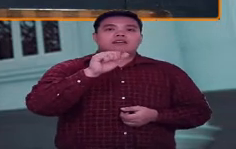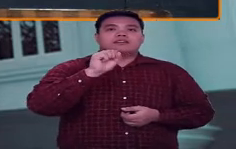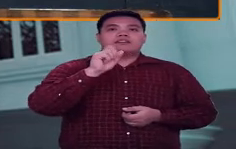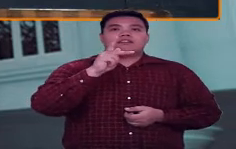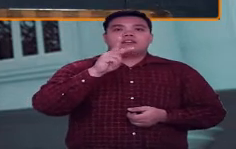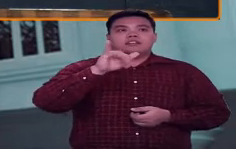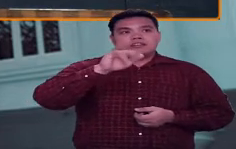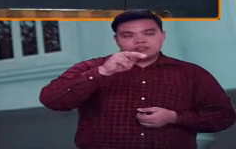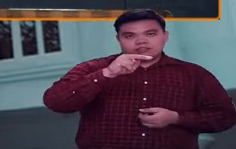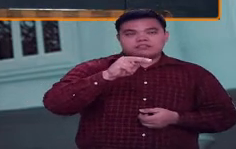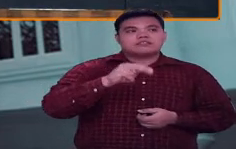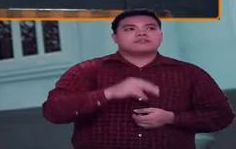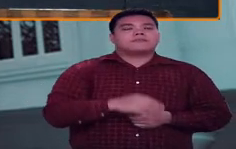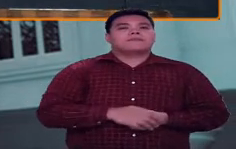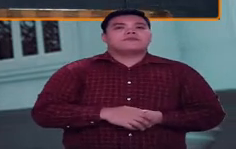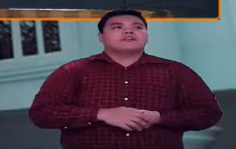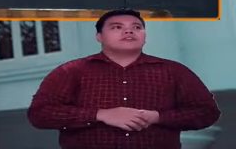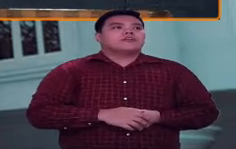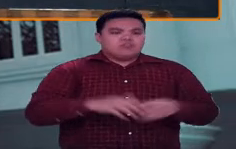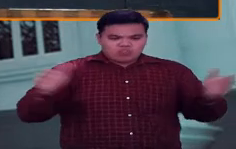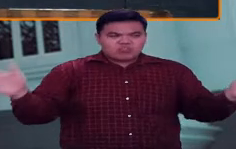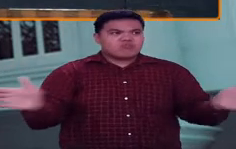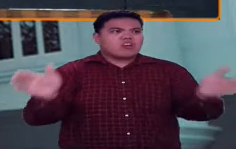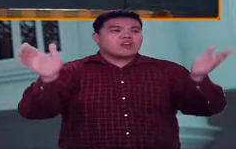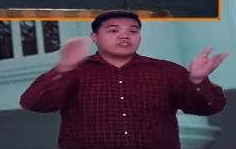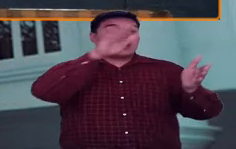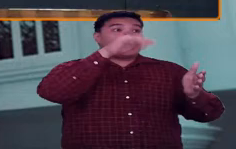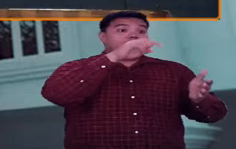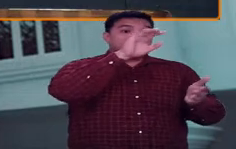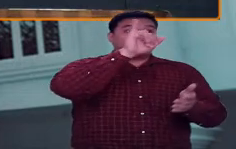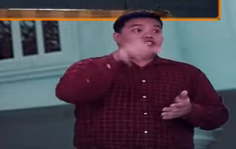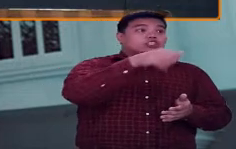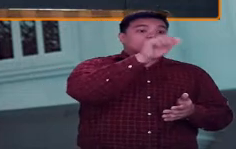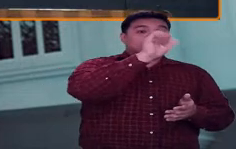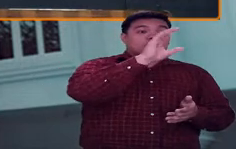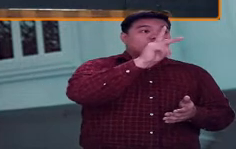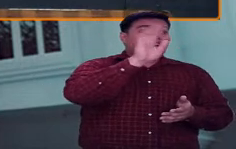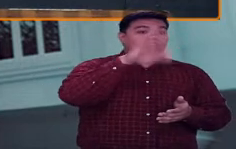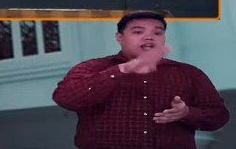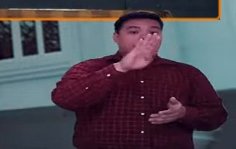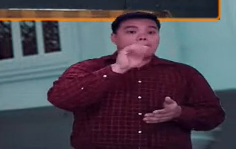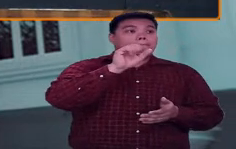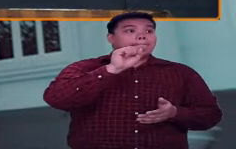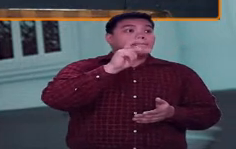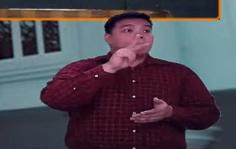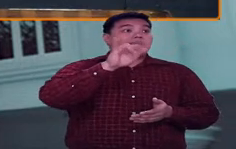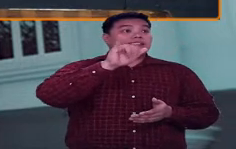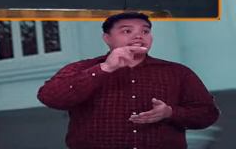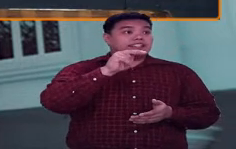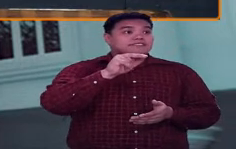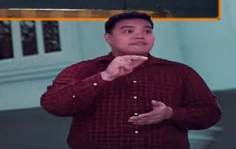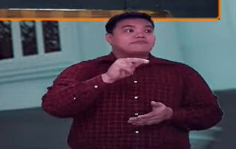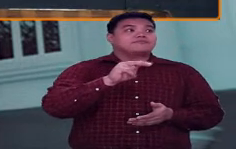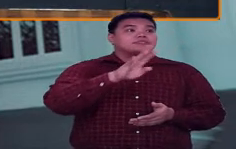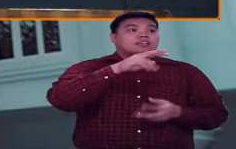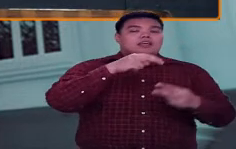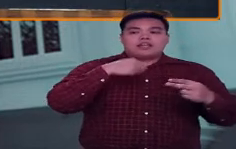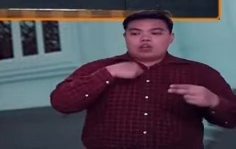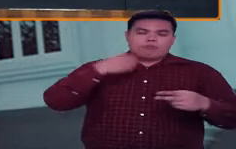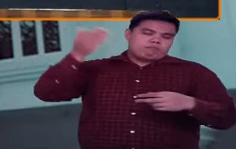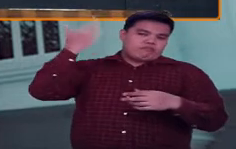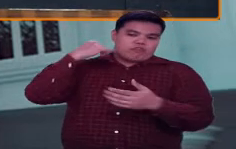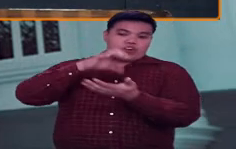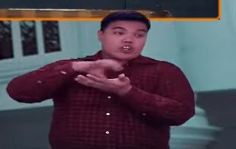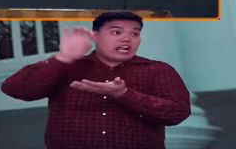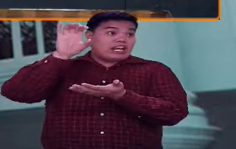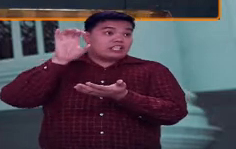Dr. Jack Baskin challenged many people to go. When I was in college, I had my own plans. We had a missions